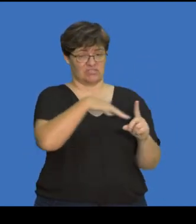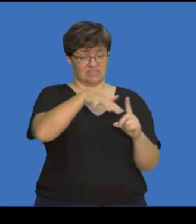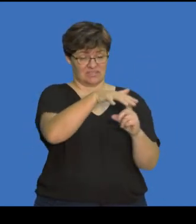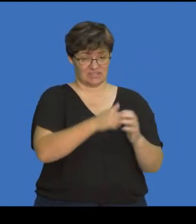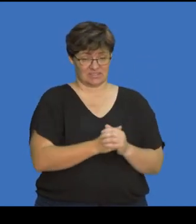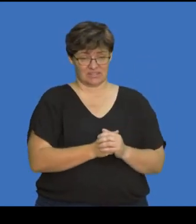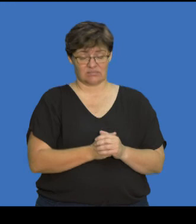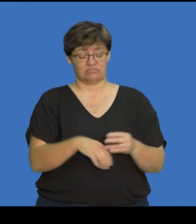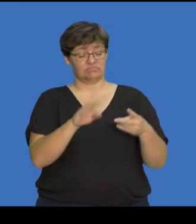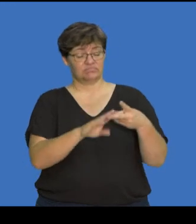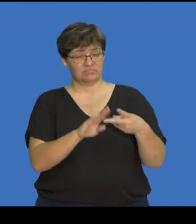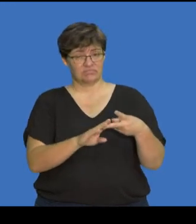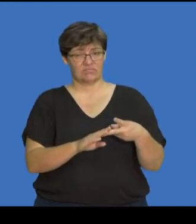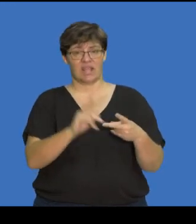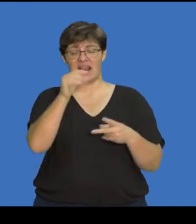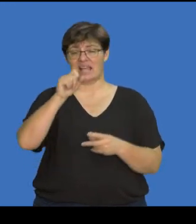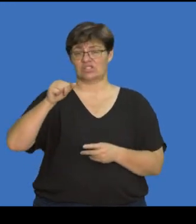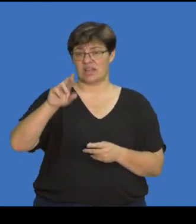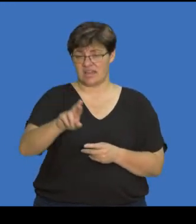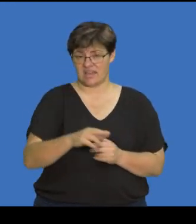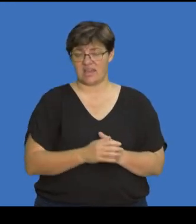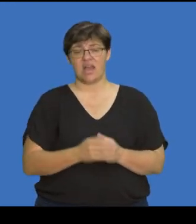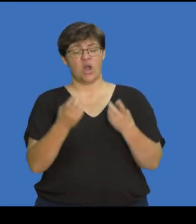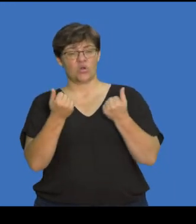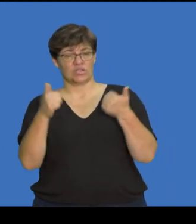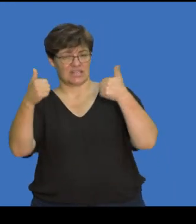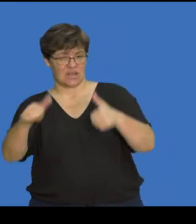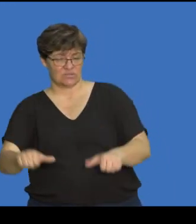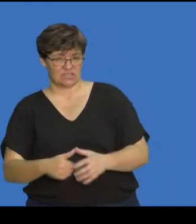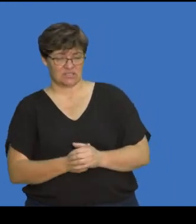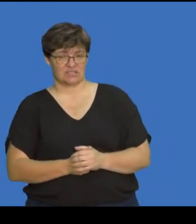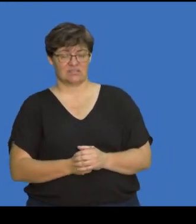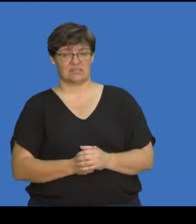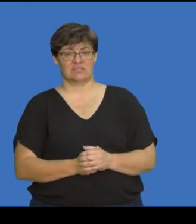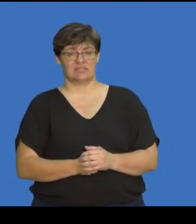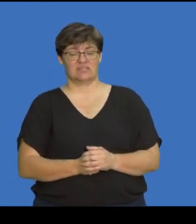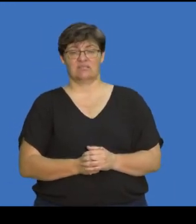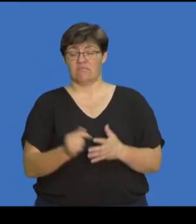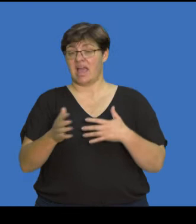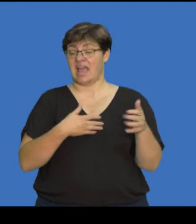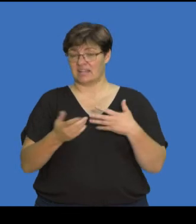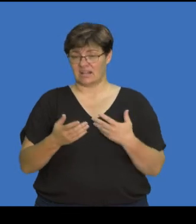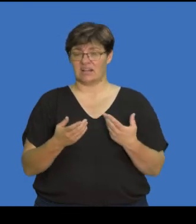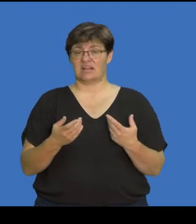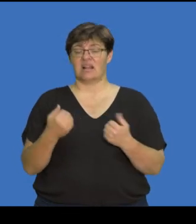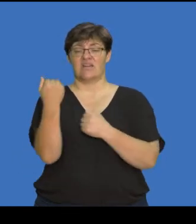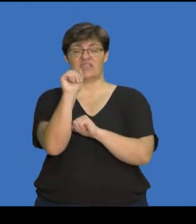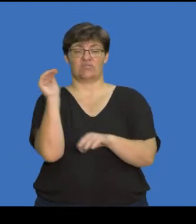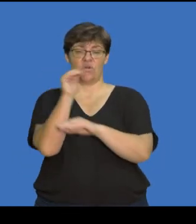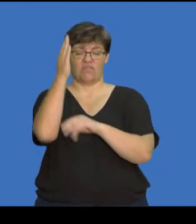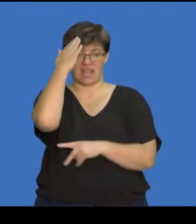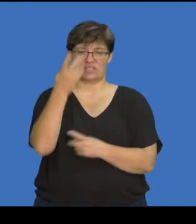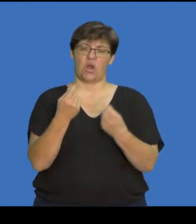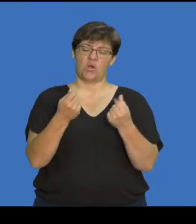with all the ledger and the cost accounts. And we've dealt with factory overheads, cost of